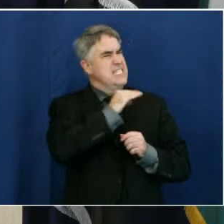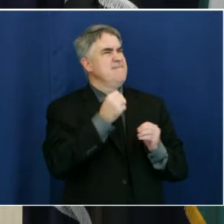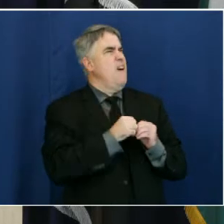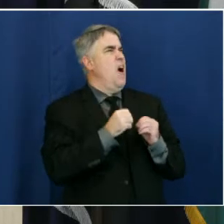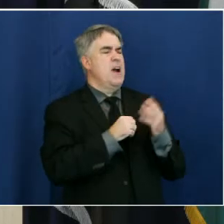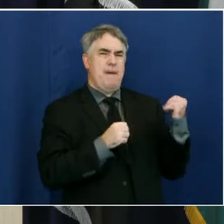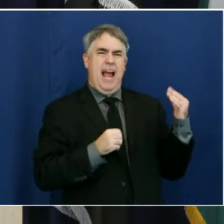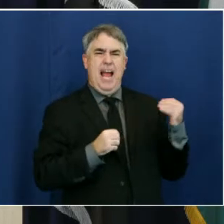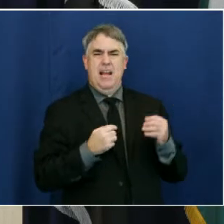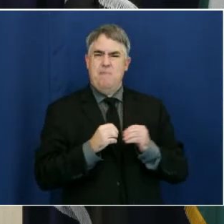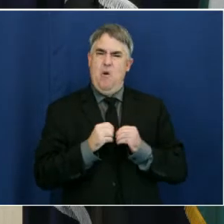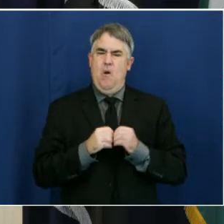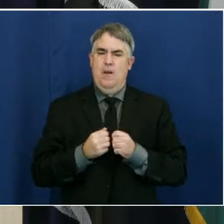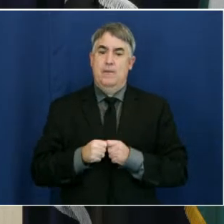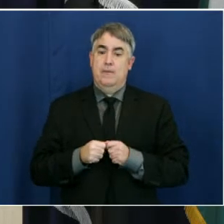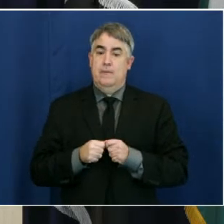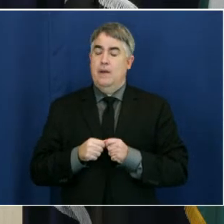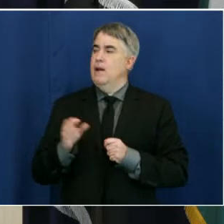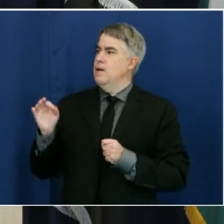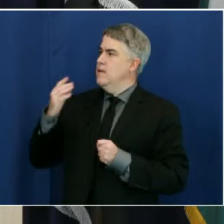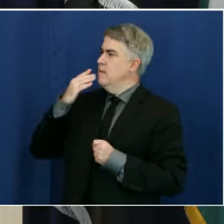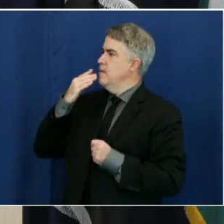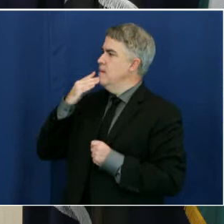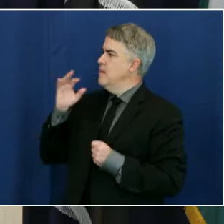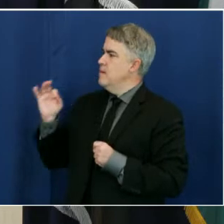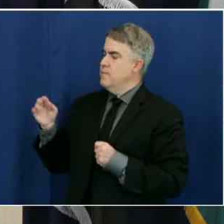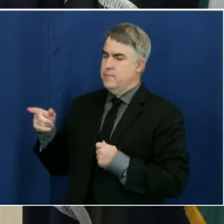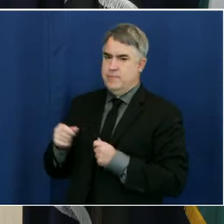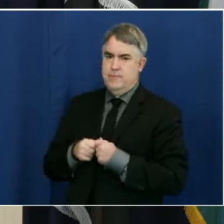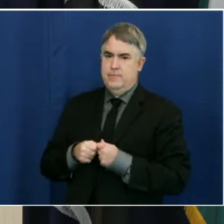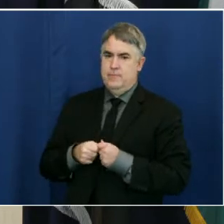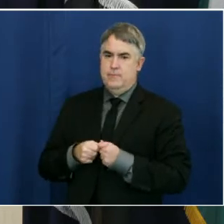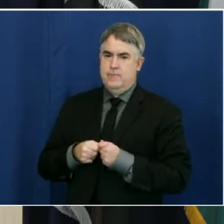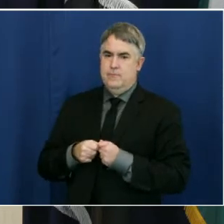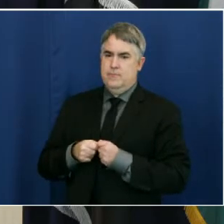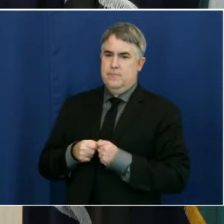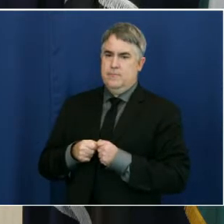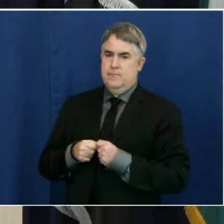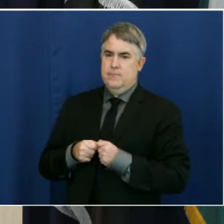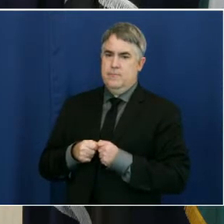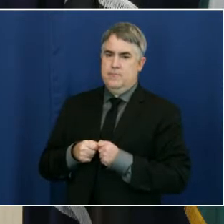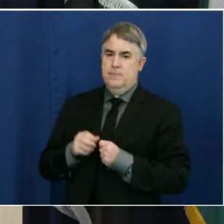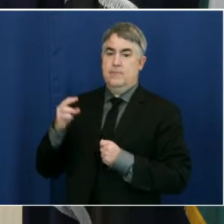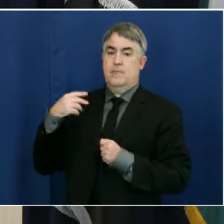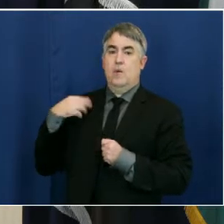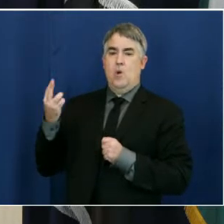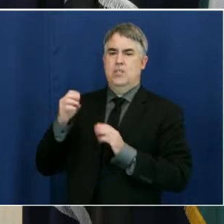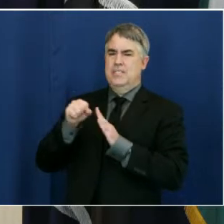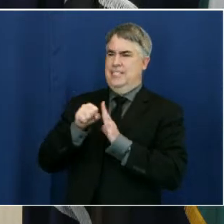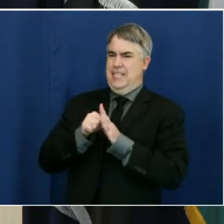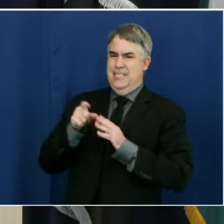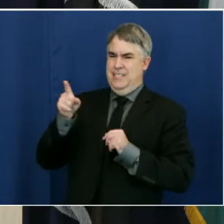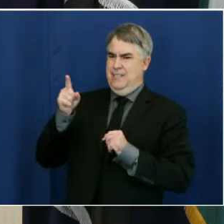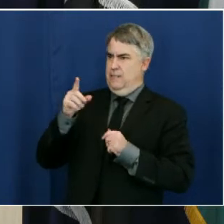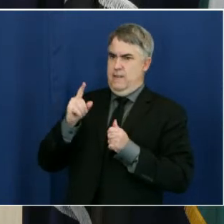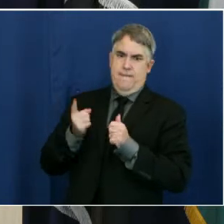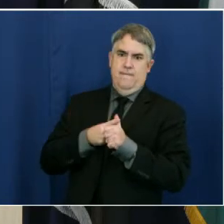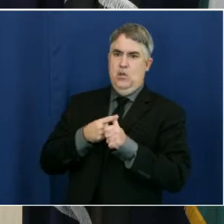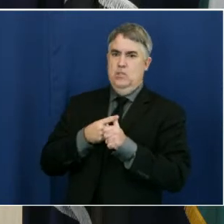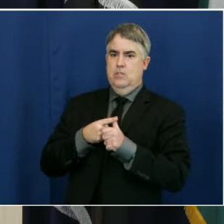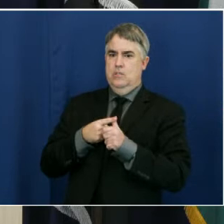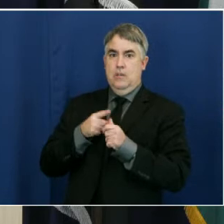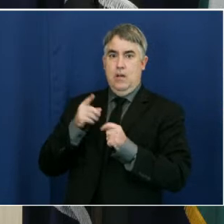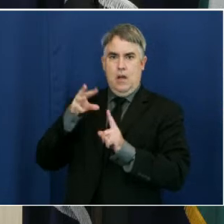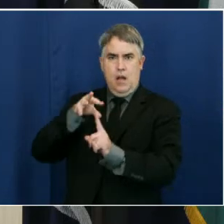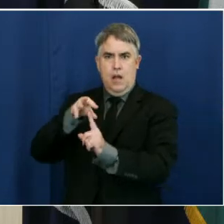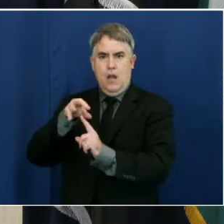And then I know it's been a year to day since the first case in the U.S. was reported in Washington State. And maybe a question for Dr. Wooten. If you guys look